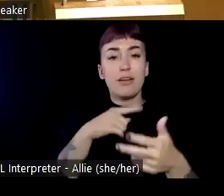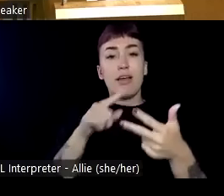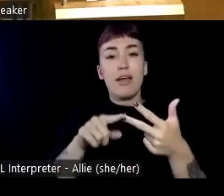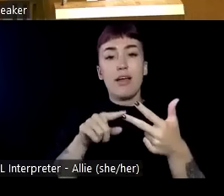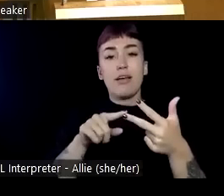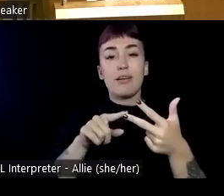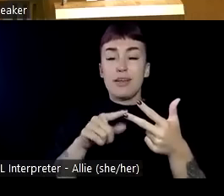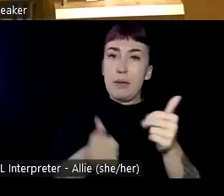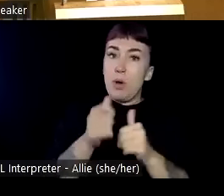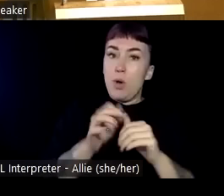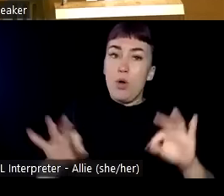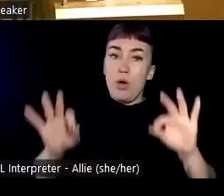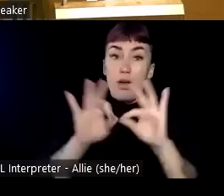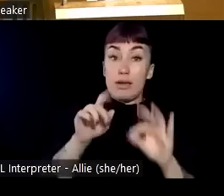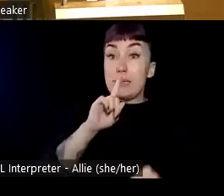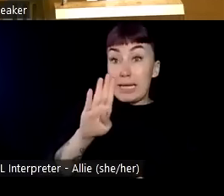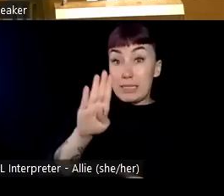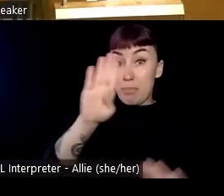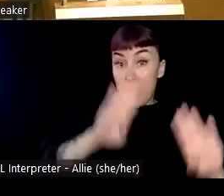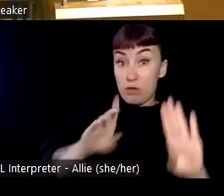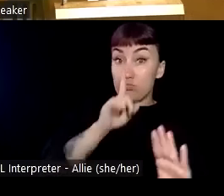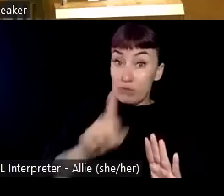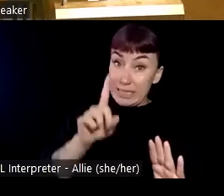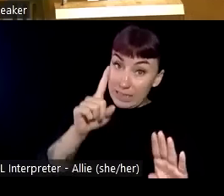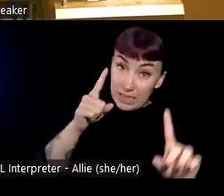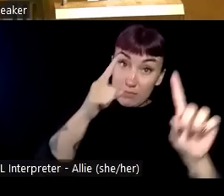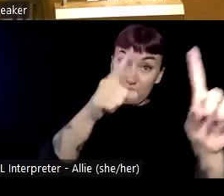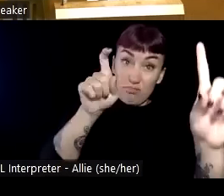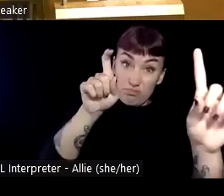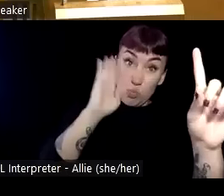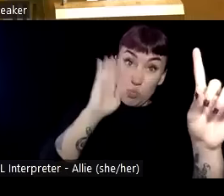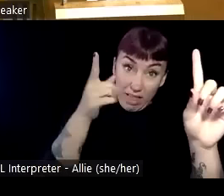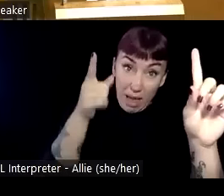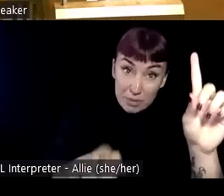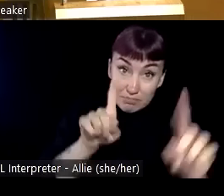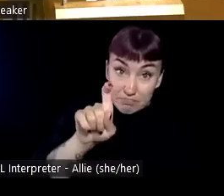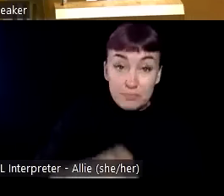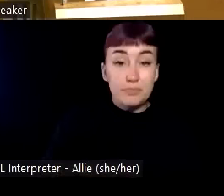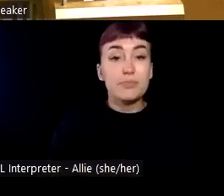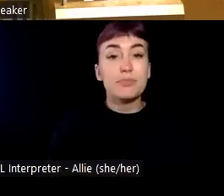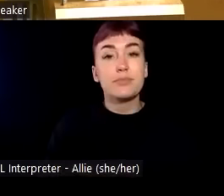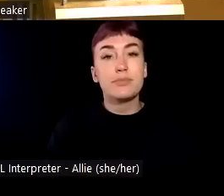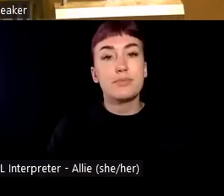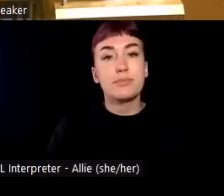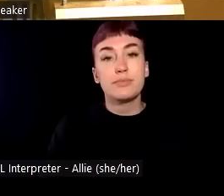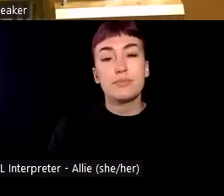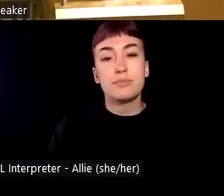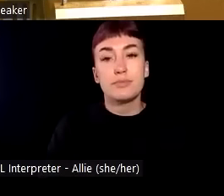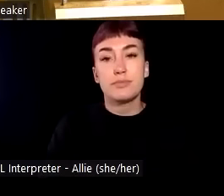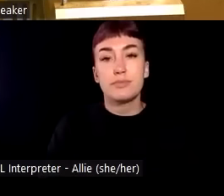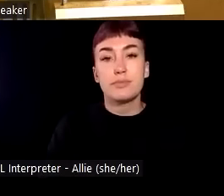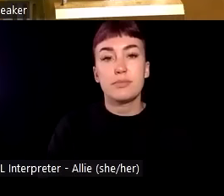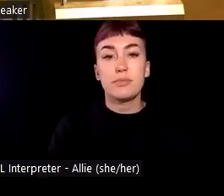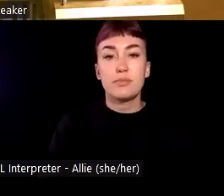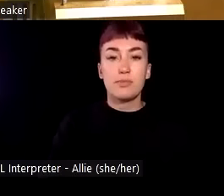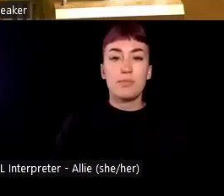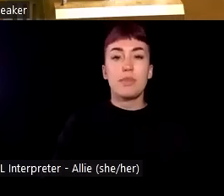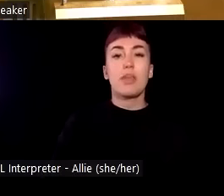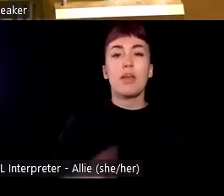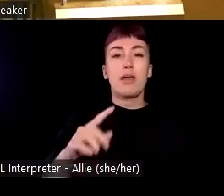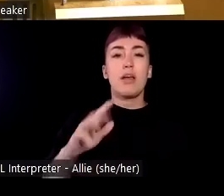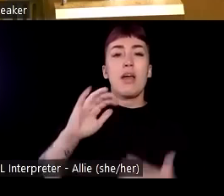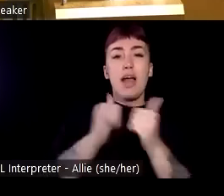most importantly, is biology really destiny? So here we go. First off,